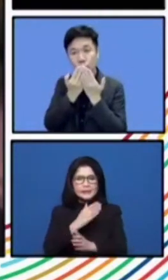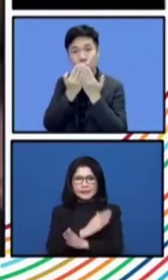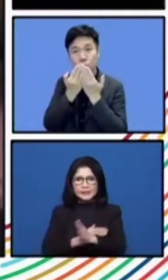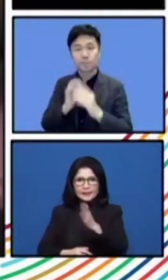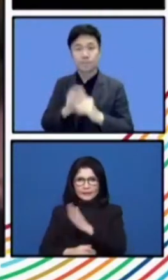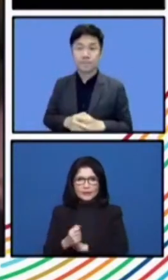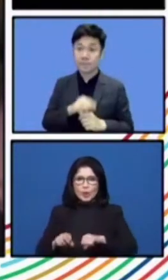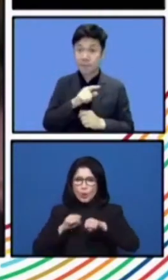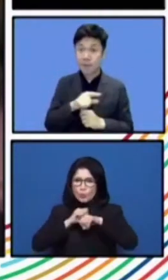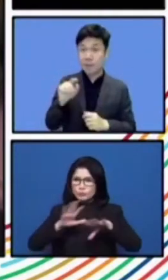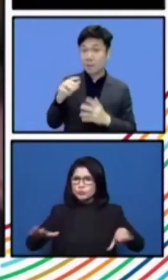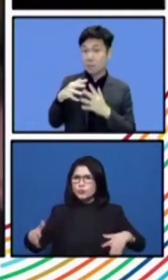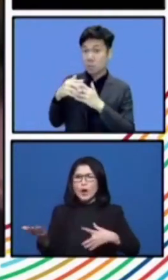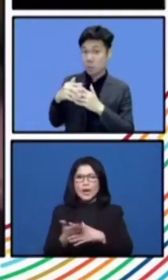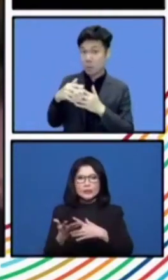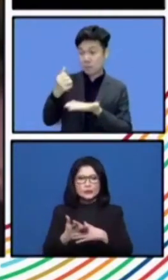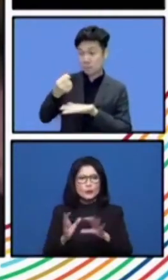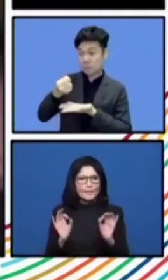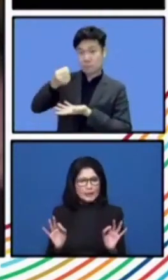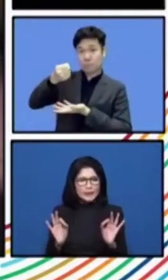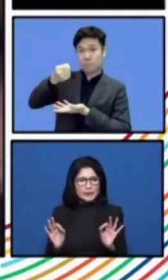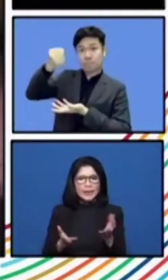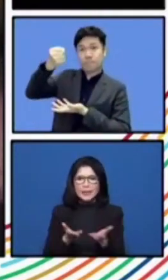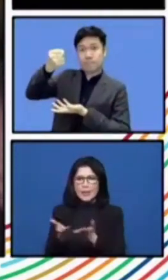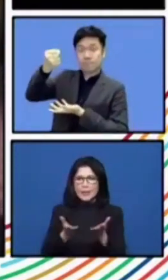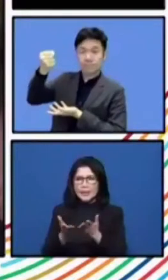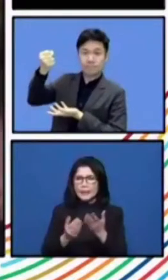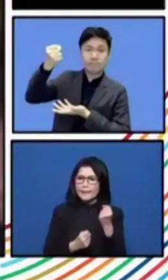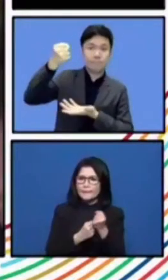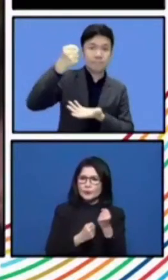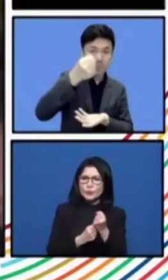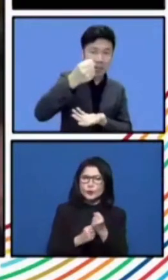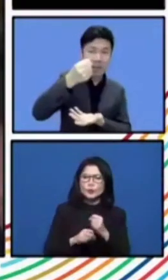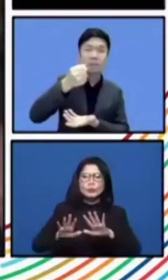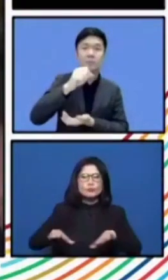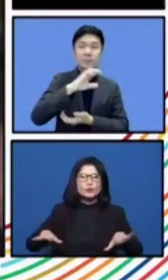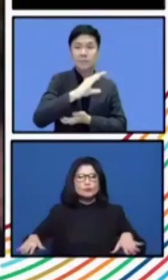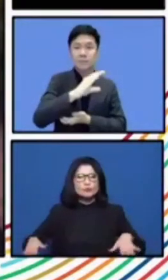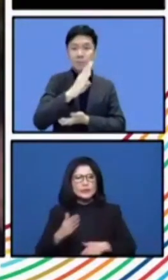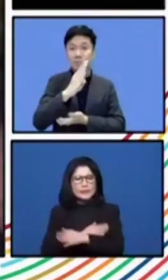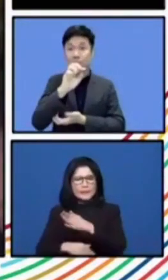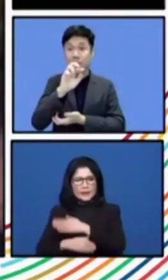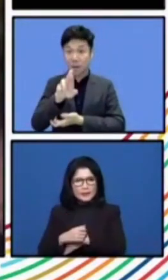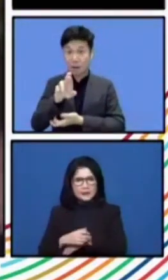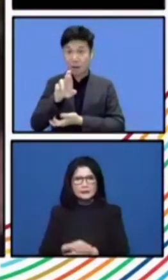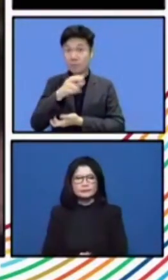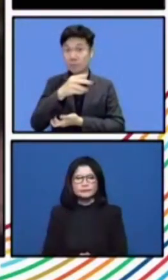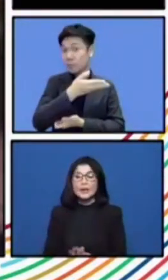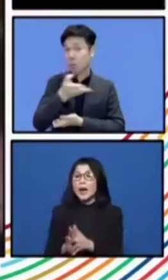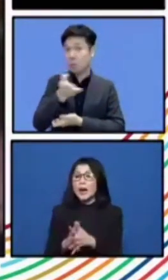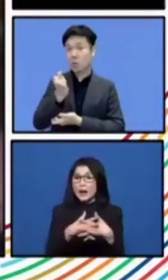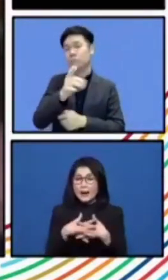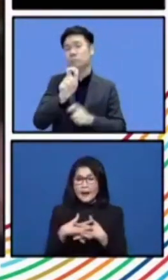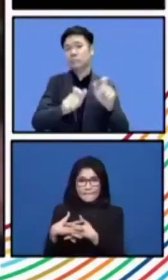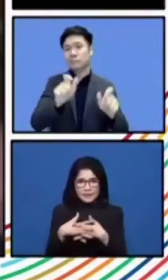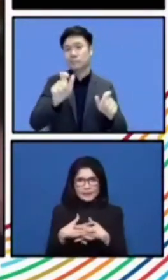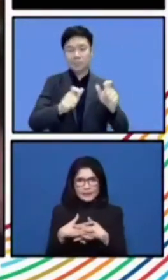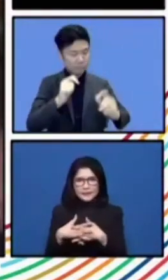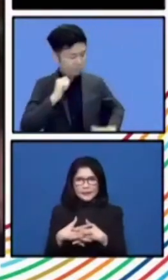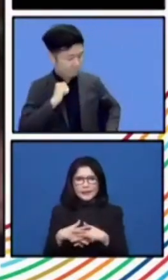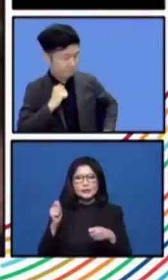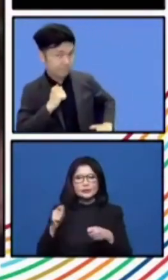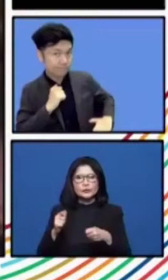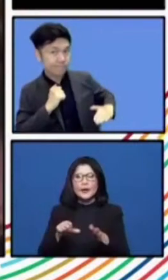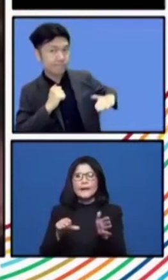increased funding for community-based long-term care to help ensure people with disabilities across the lifespan receive the care they need in their homes